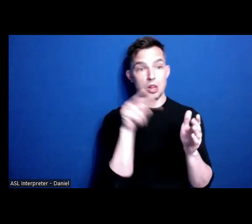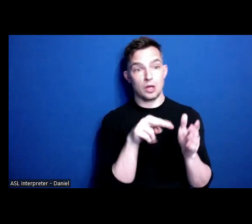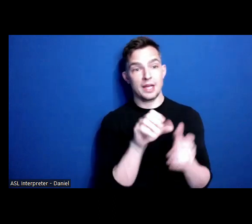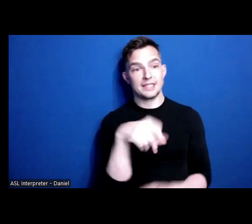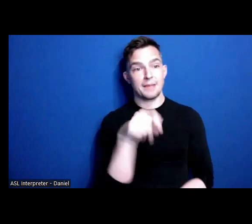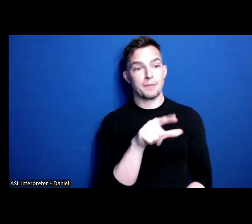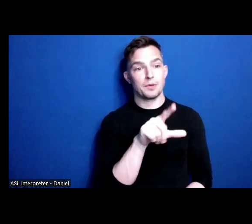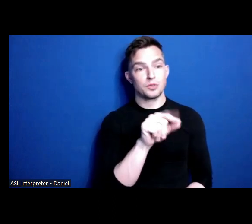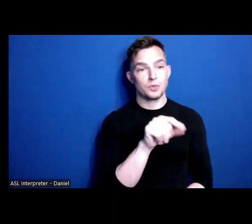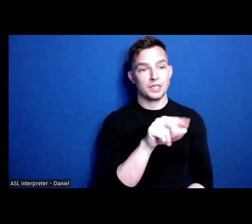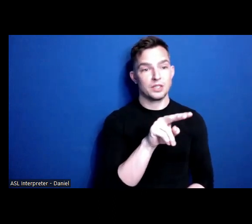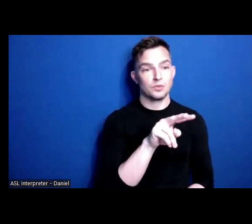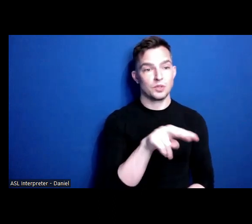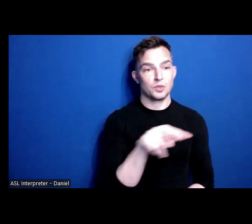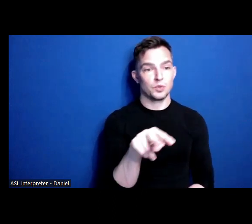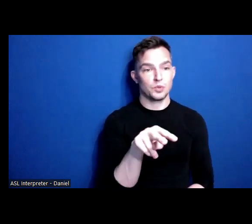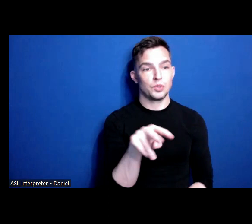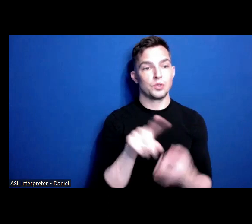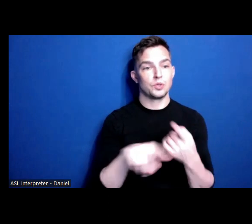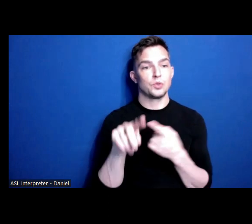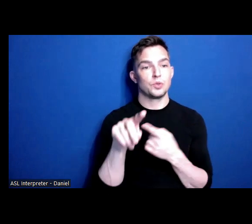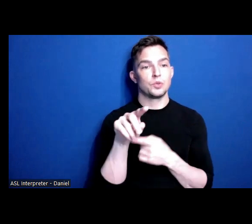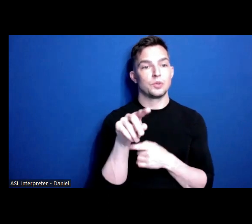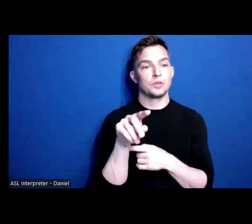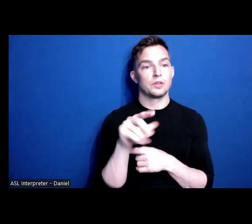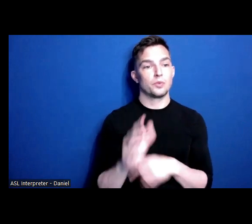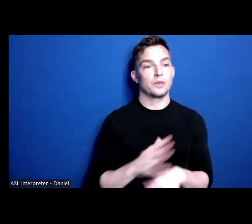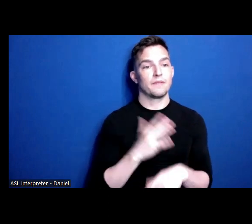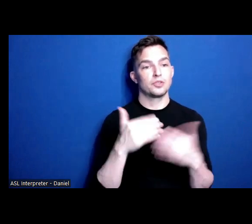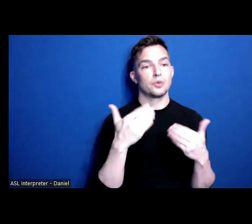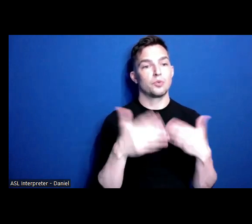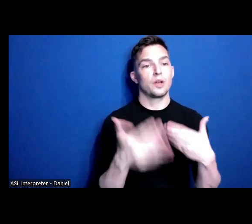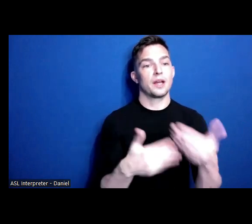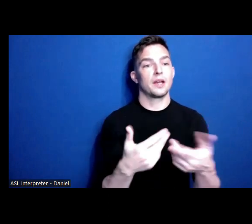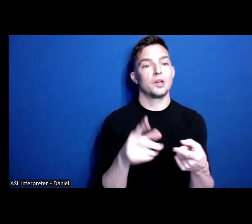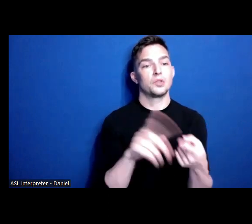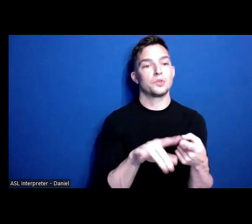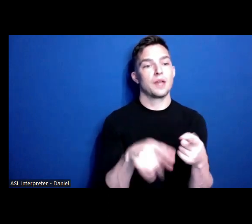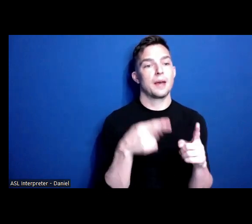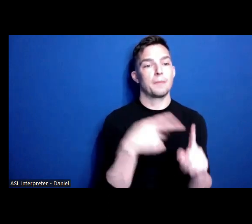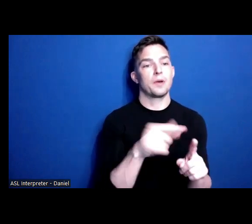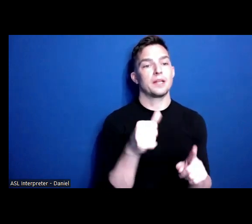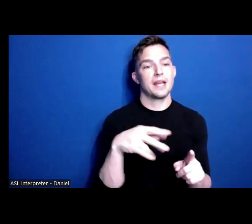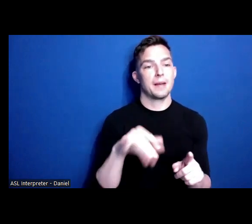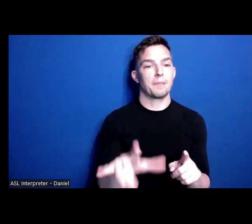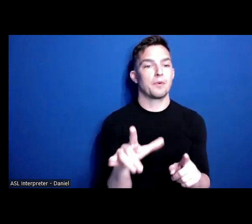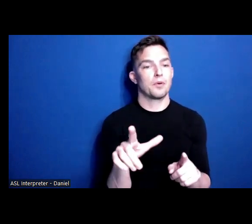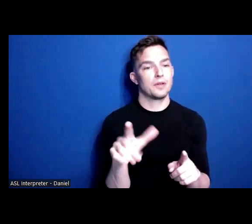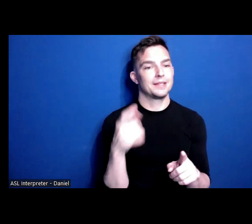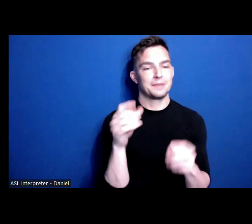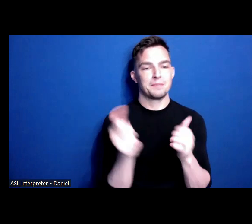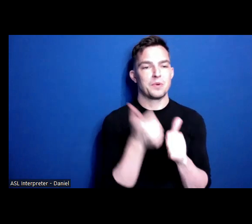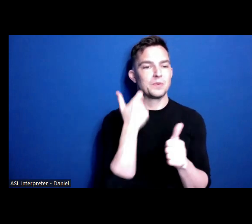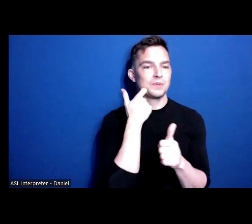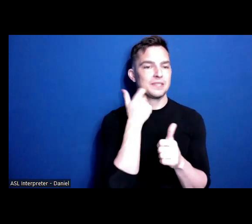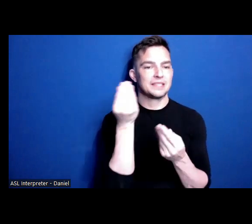September 2022, when we were officially rolling out, to that point in April, which is our latest data